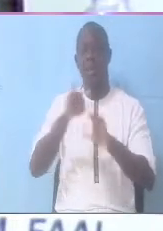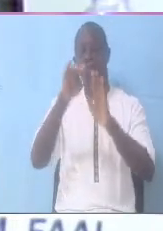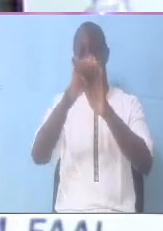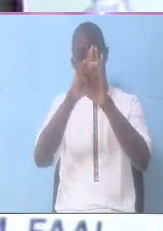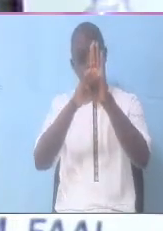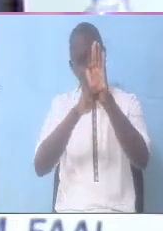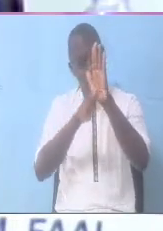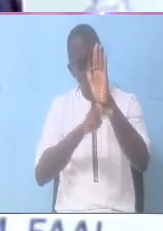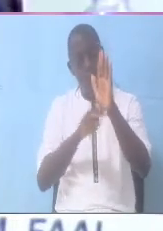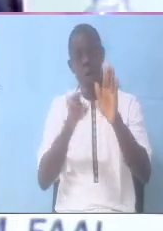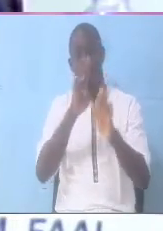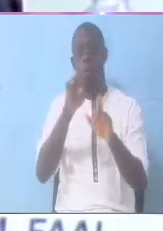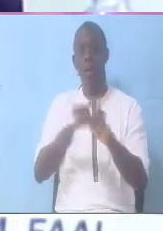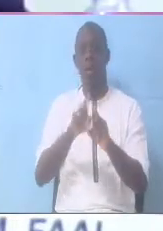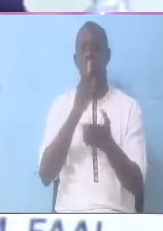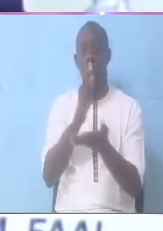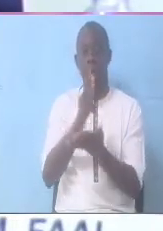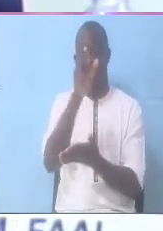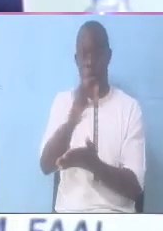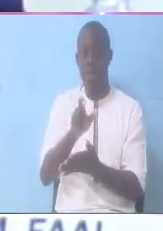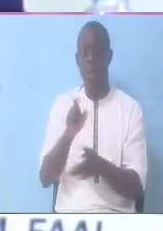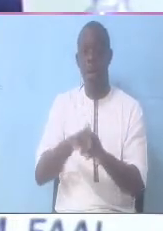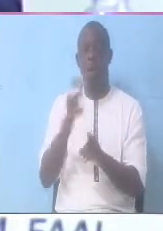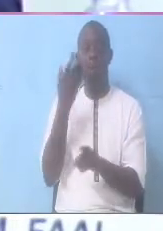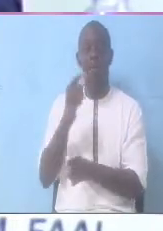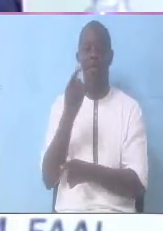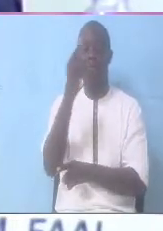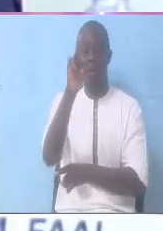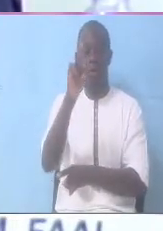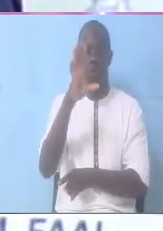Whom, according to the witness, when he first spoke to me,